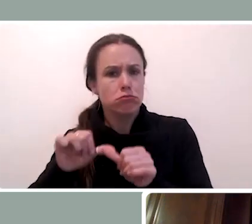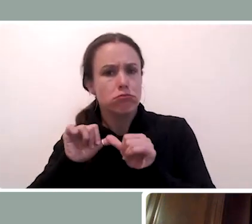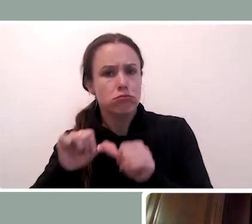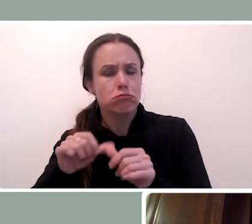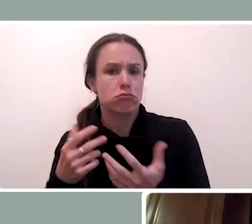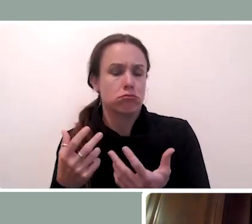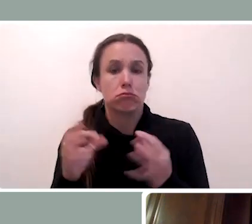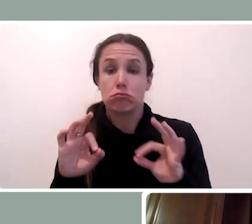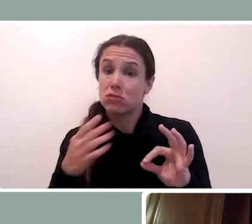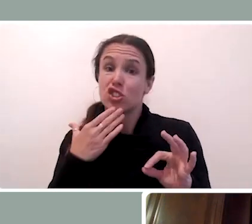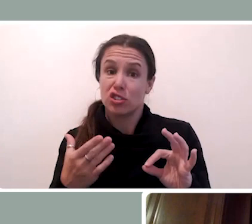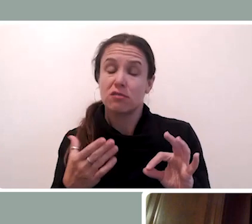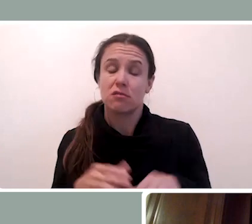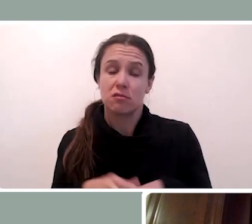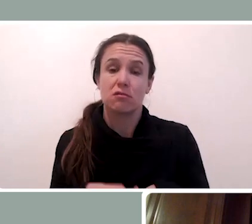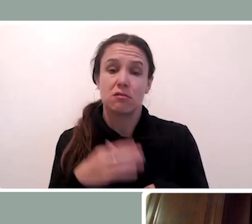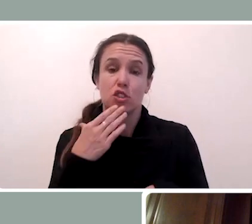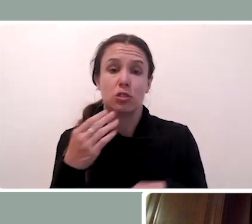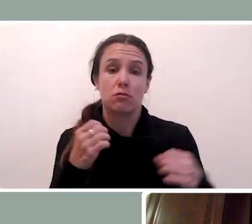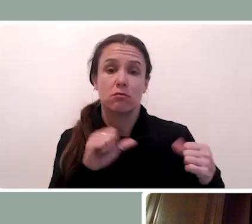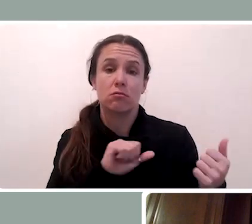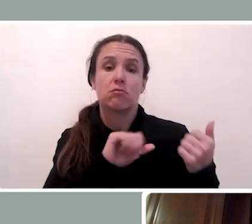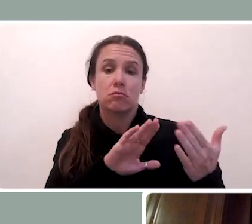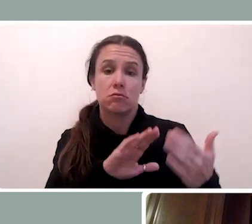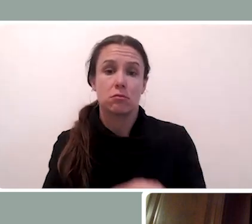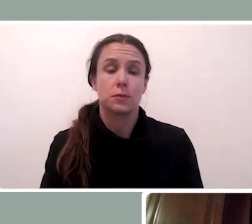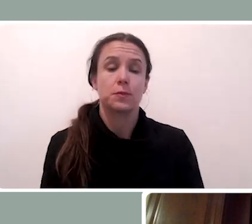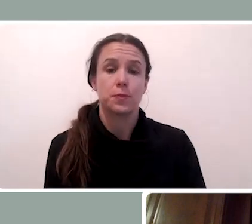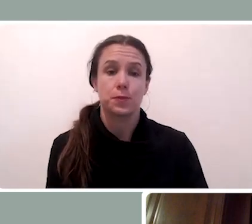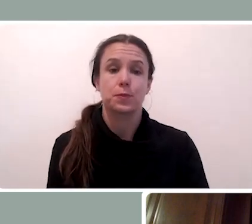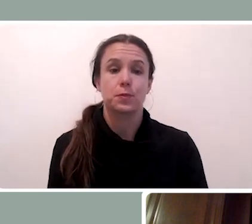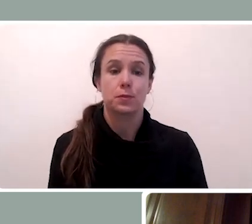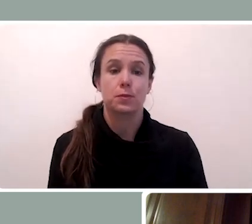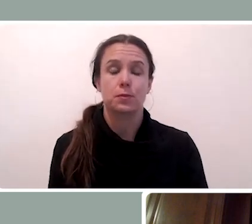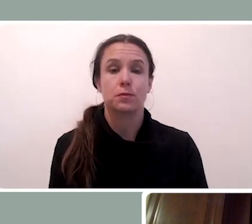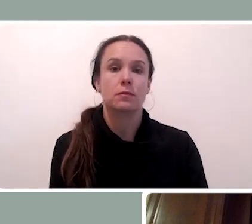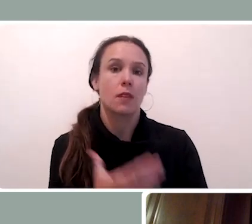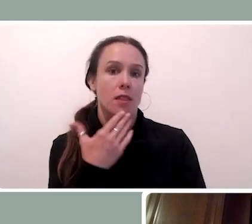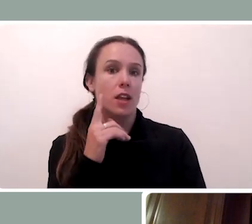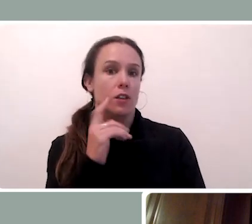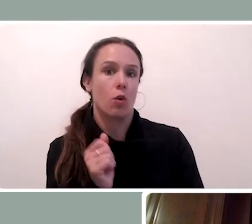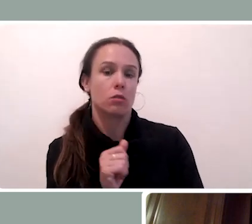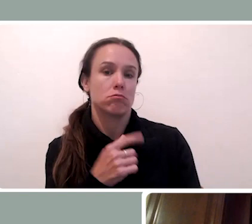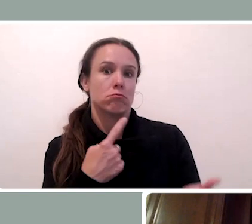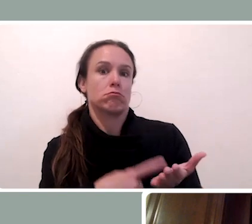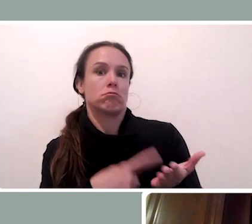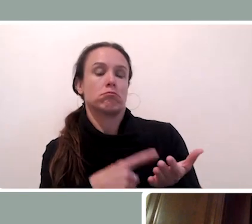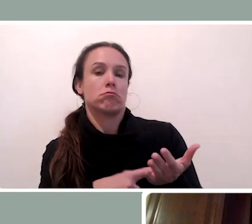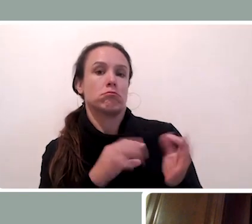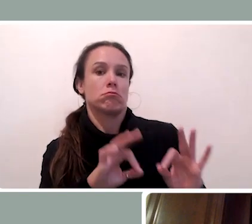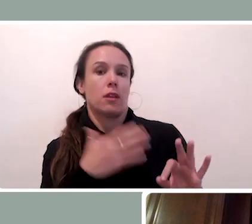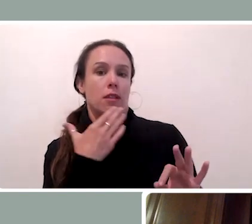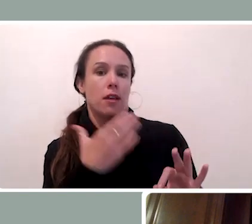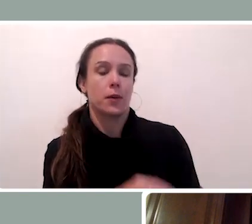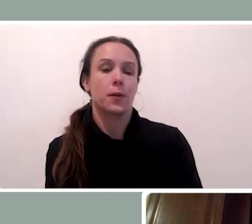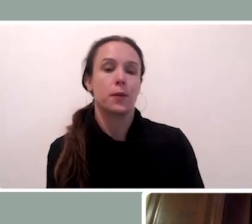it really can be a very good strategy. Thanks for addressing that. And we are, I